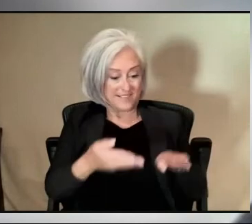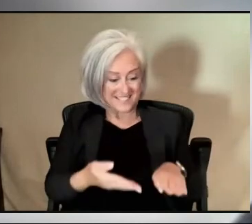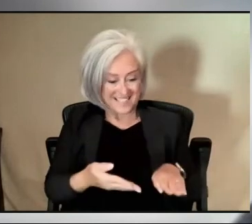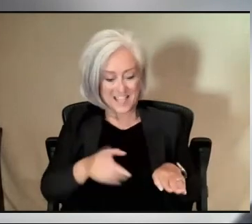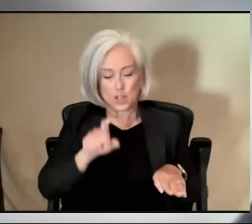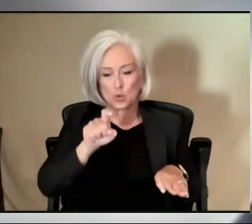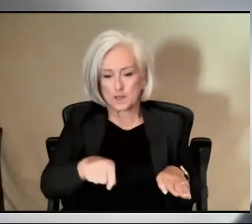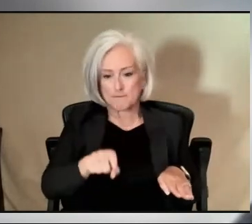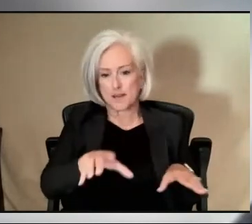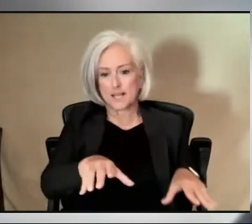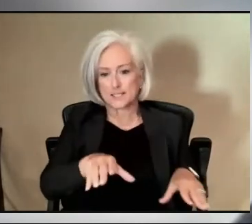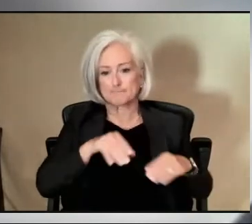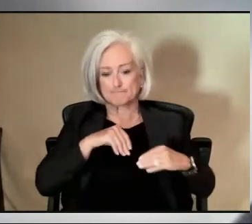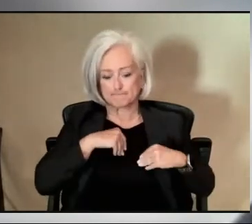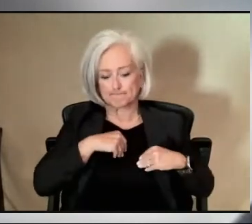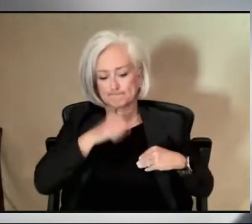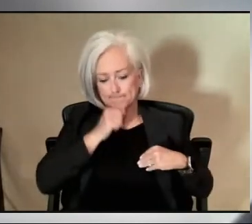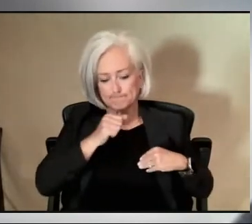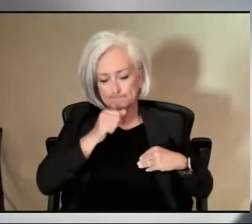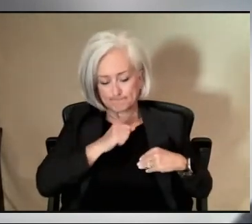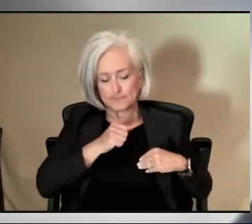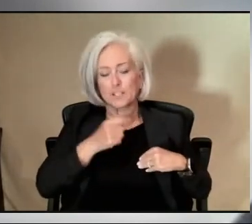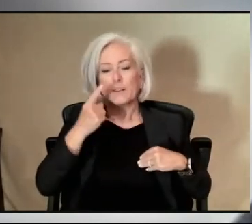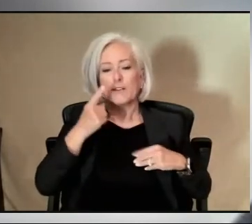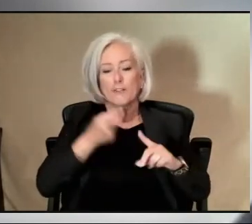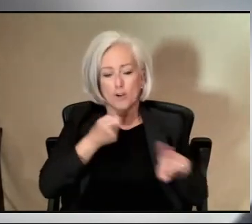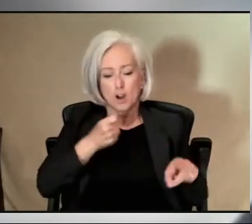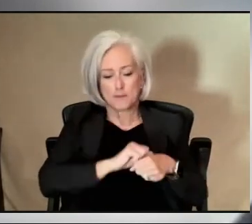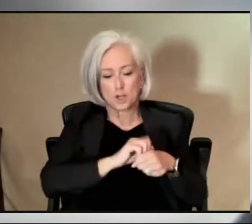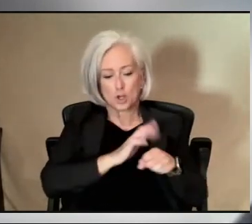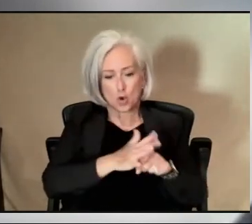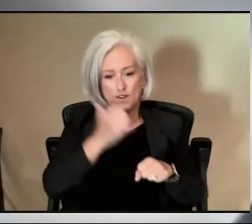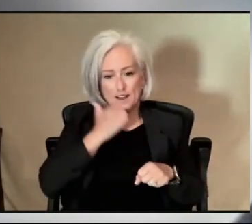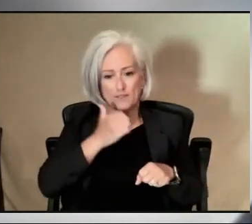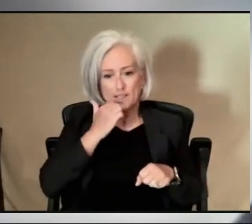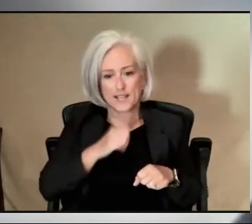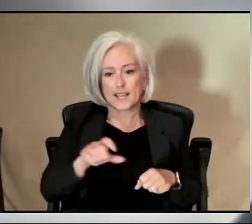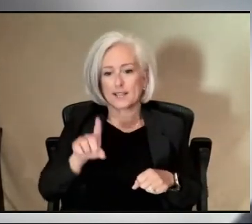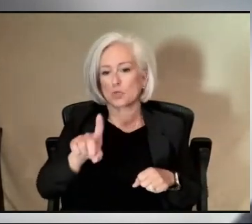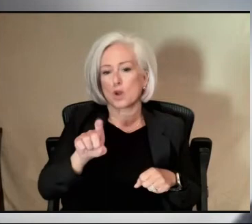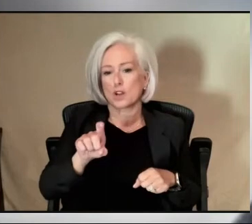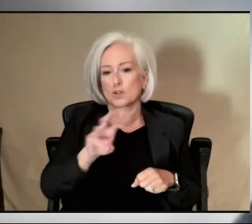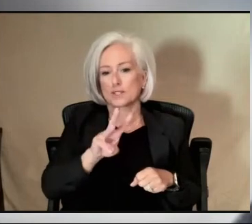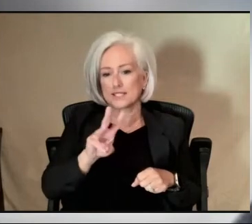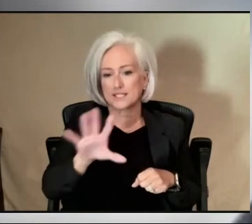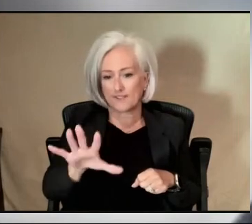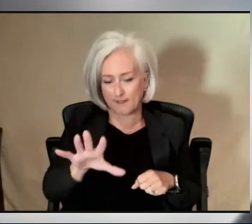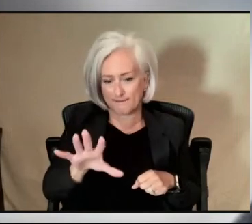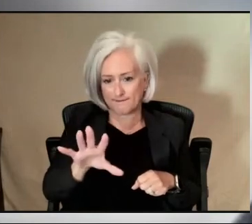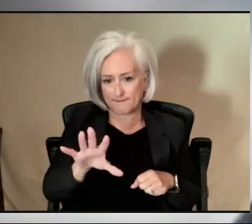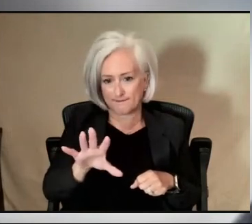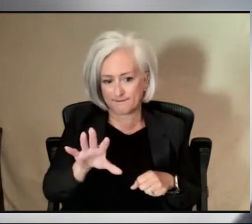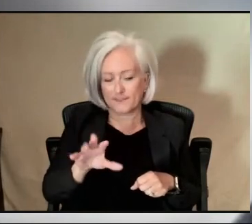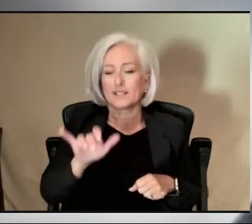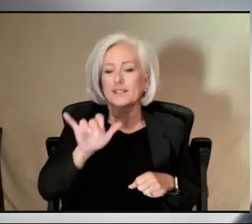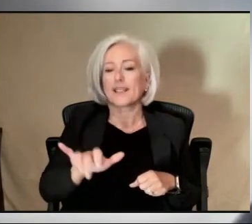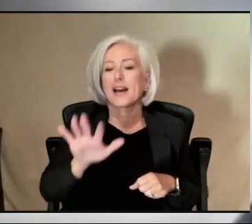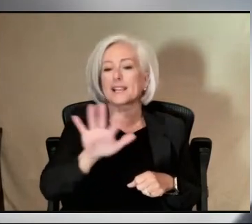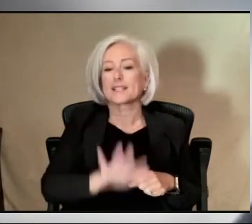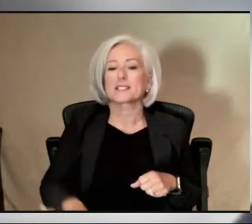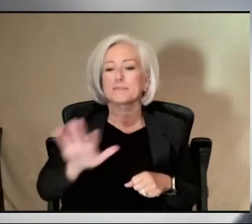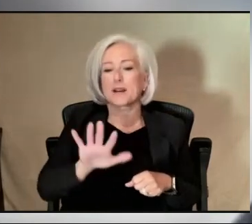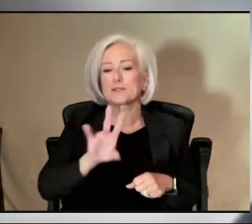with due to COVID per day is 165. Well, that is about 7 to